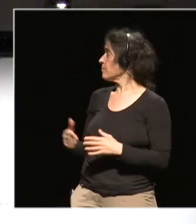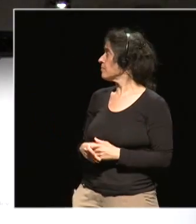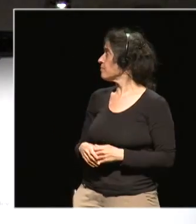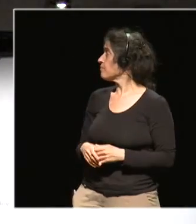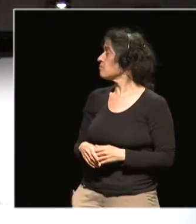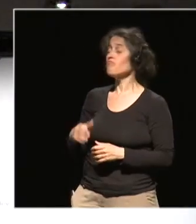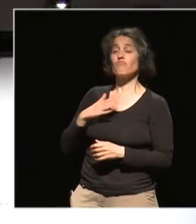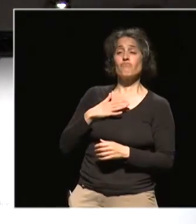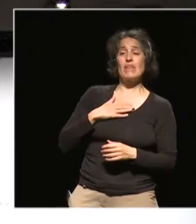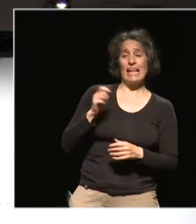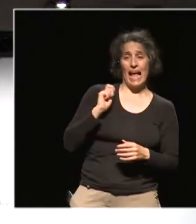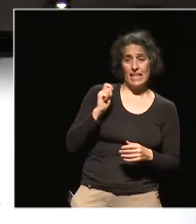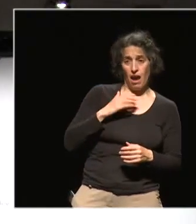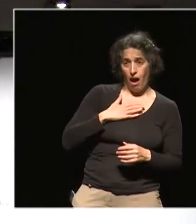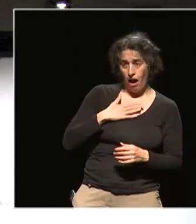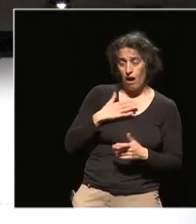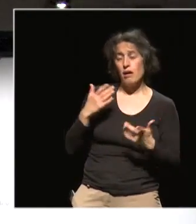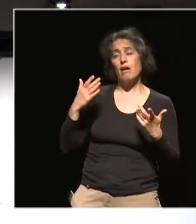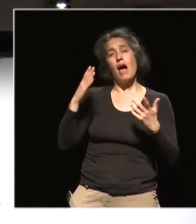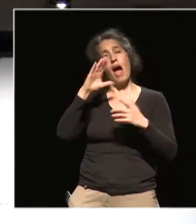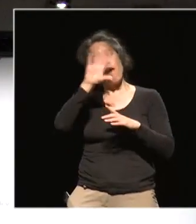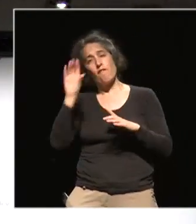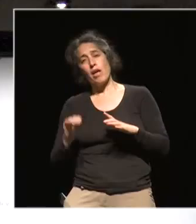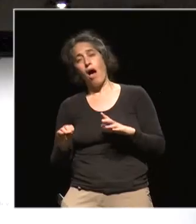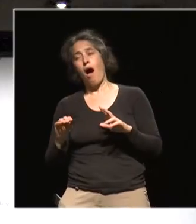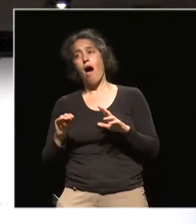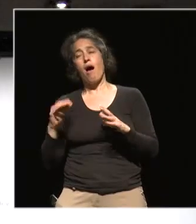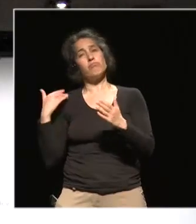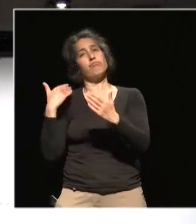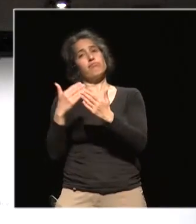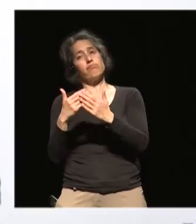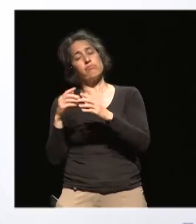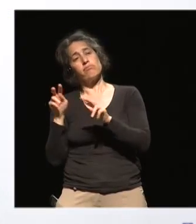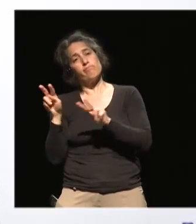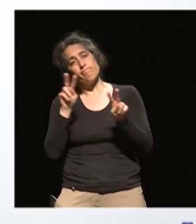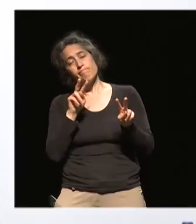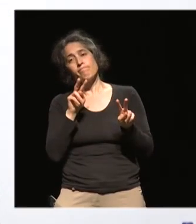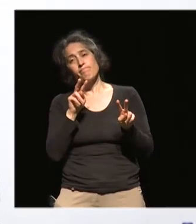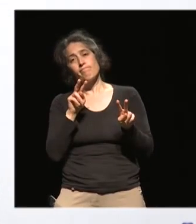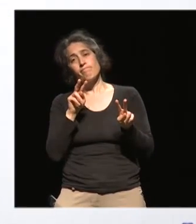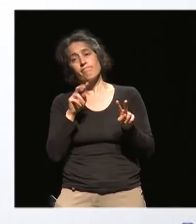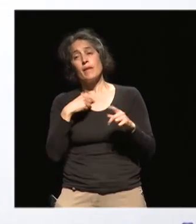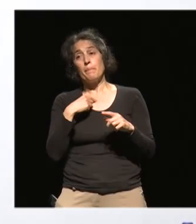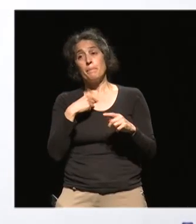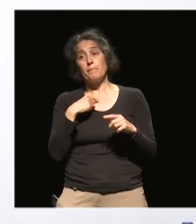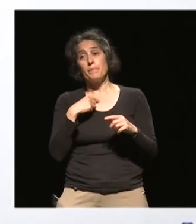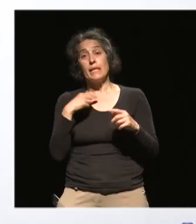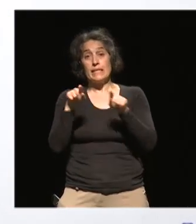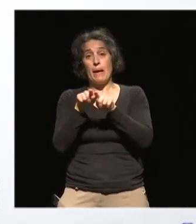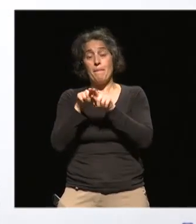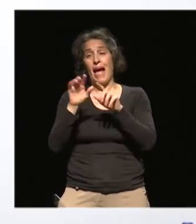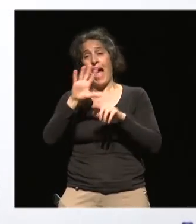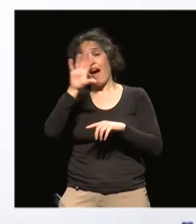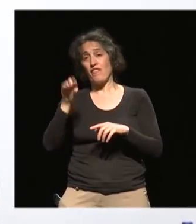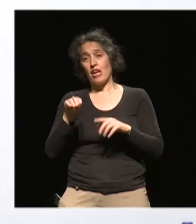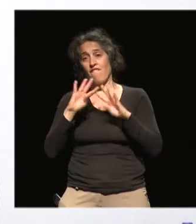Kenyan experience, and from the African experience, because sometimes I'm an active participant in that forum.